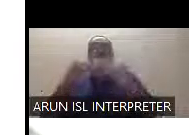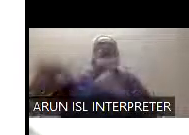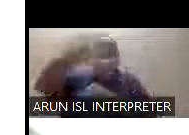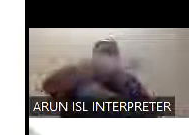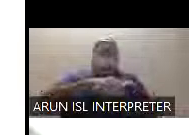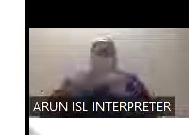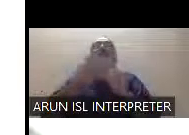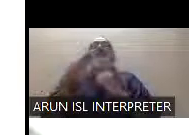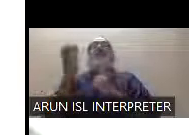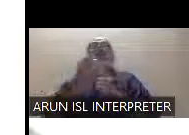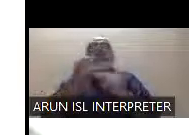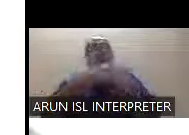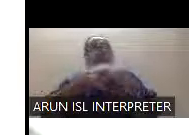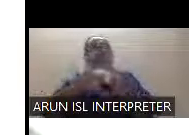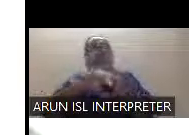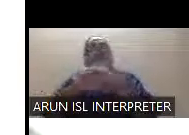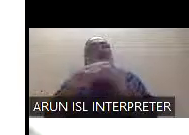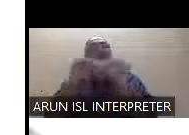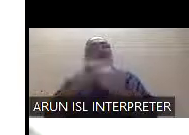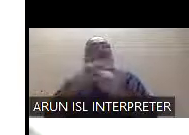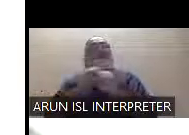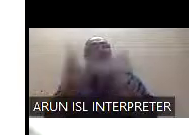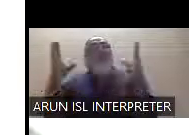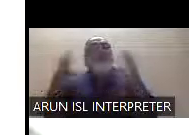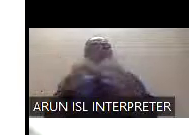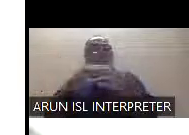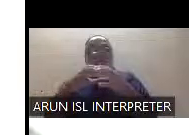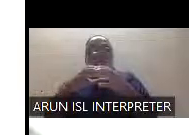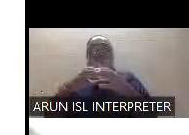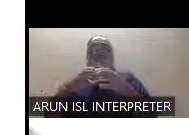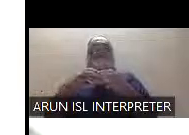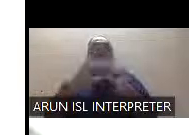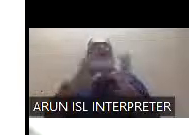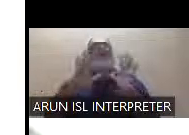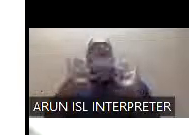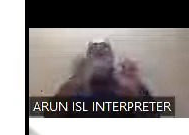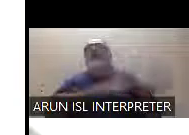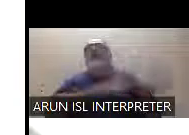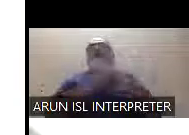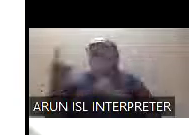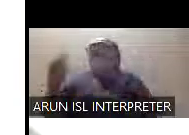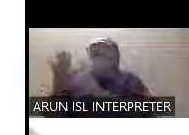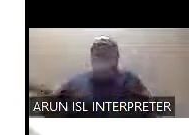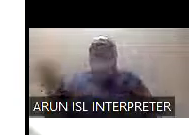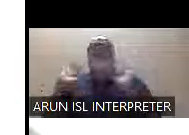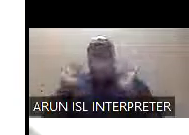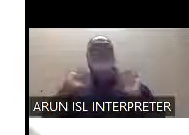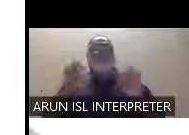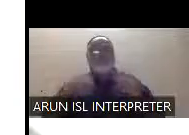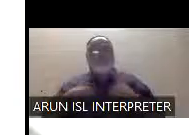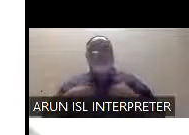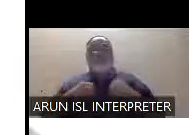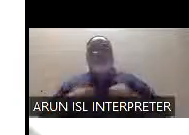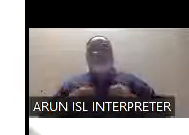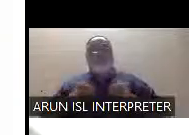And this will make them independent, empowered, and not dependent on the state or on their family. So this is why accessibility is